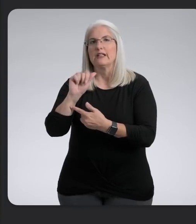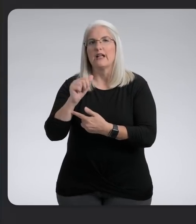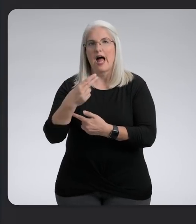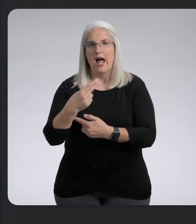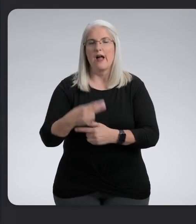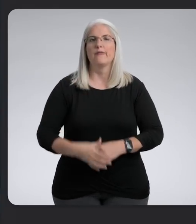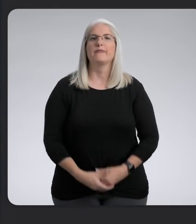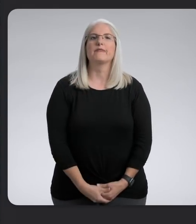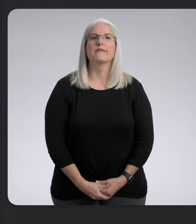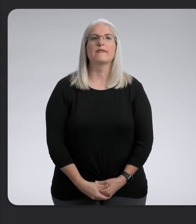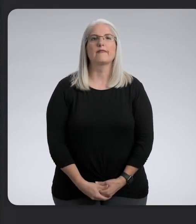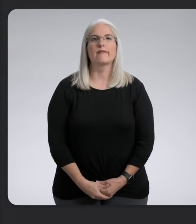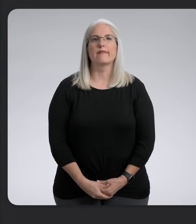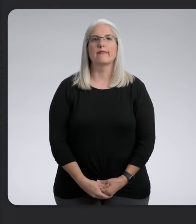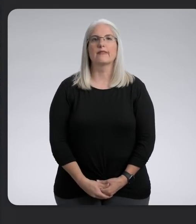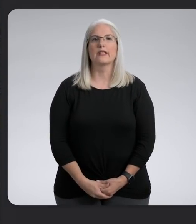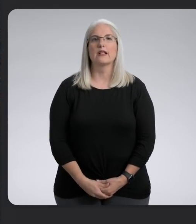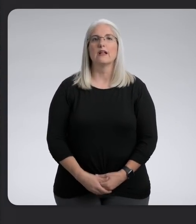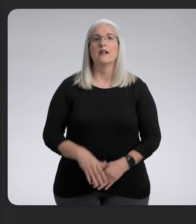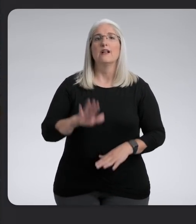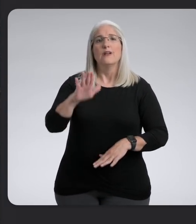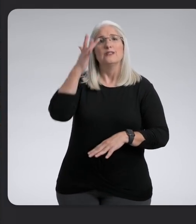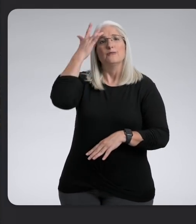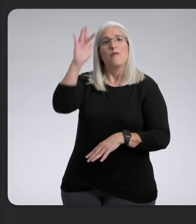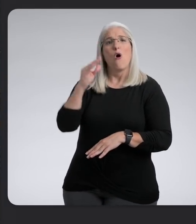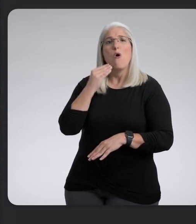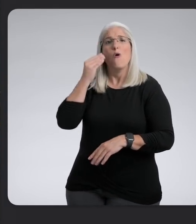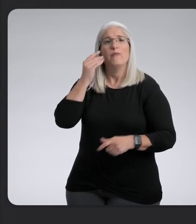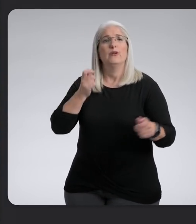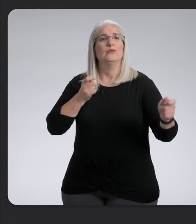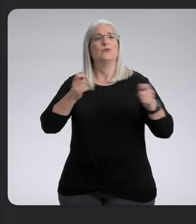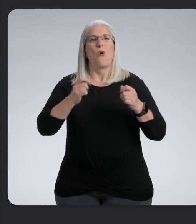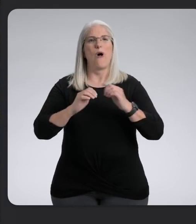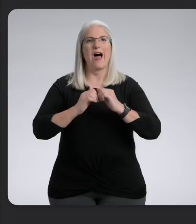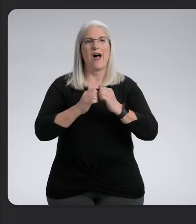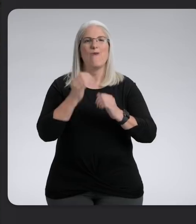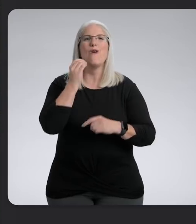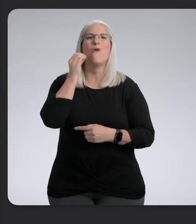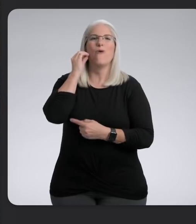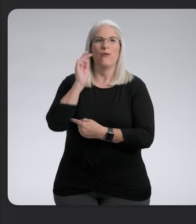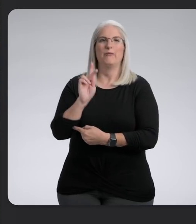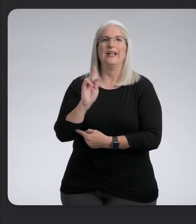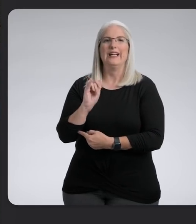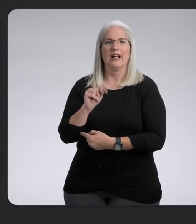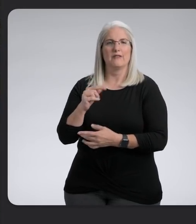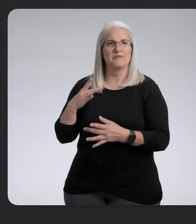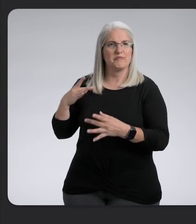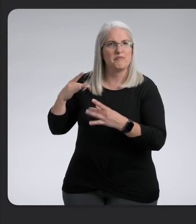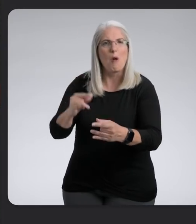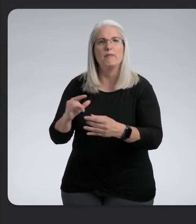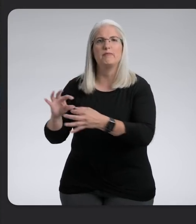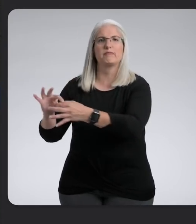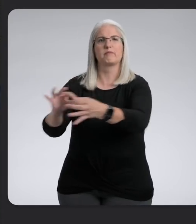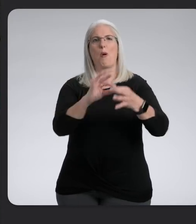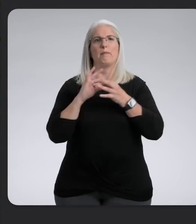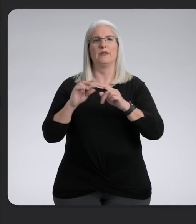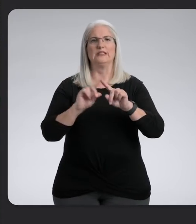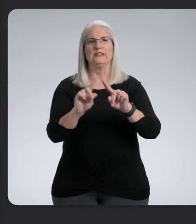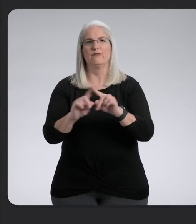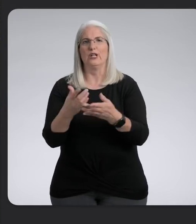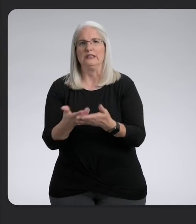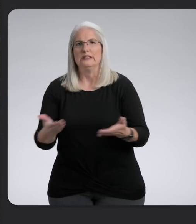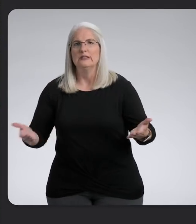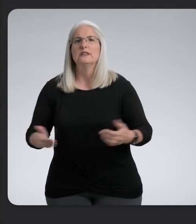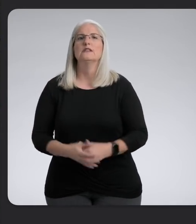At the heart of your smart home is HomeKit, seamlessly orchestrating and controlling your smart home accessories. And it all starts at your